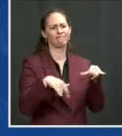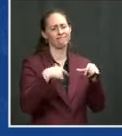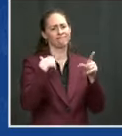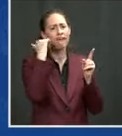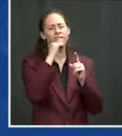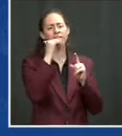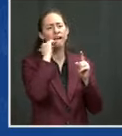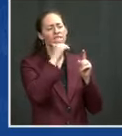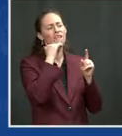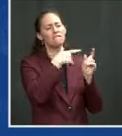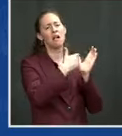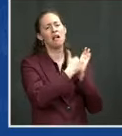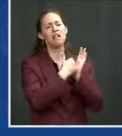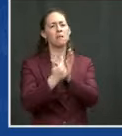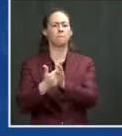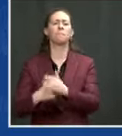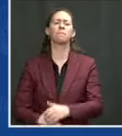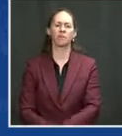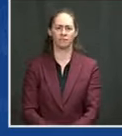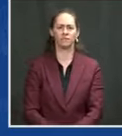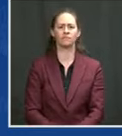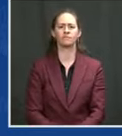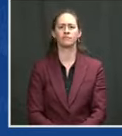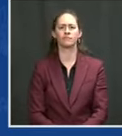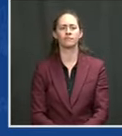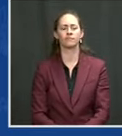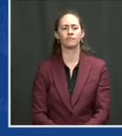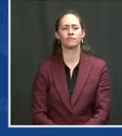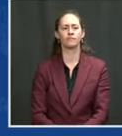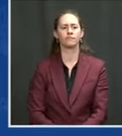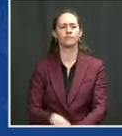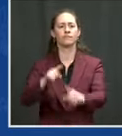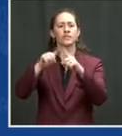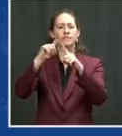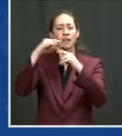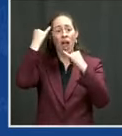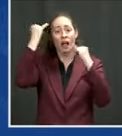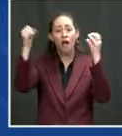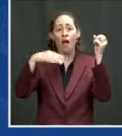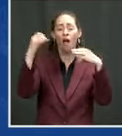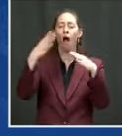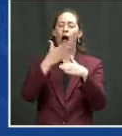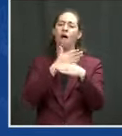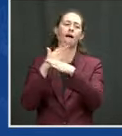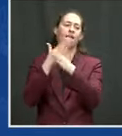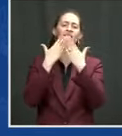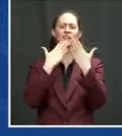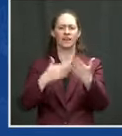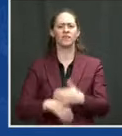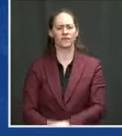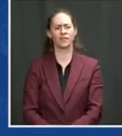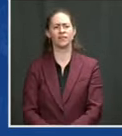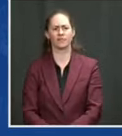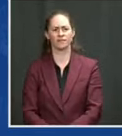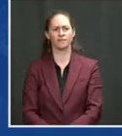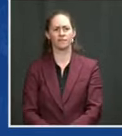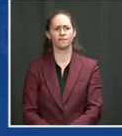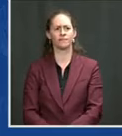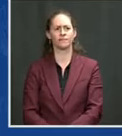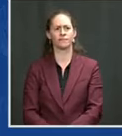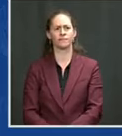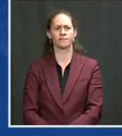other governors have talked about. And we're committed, Mr. President, to all of us continuing this collaboration.